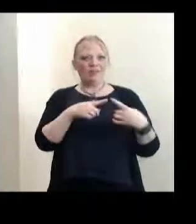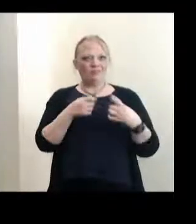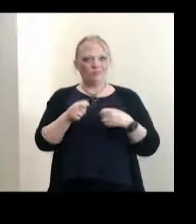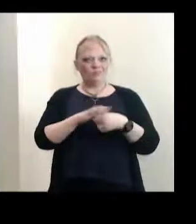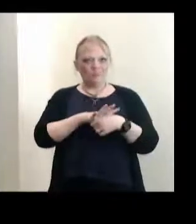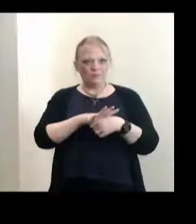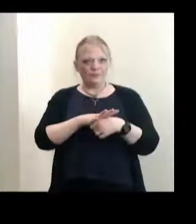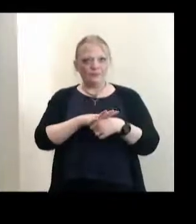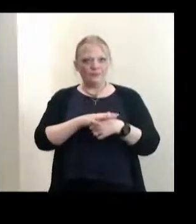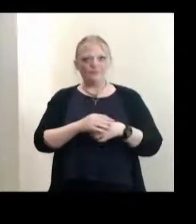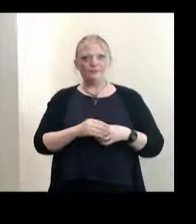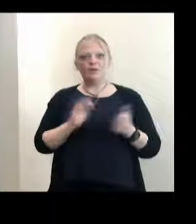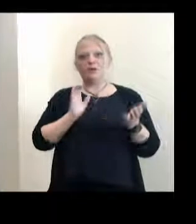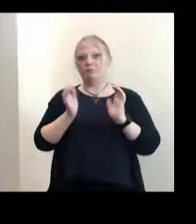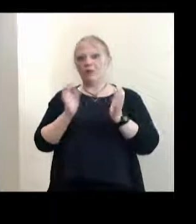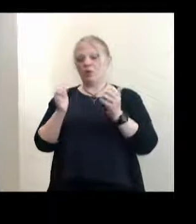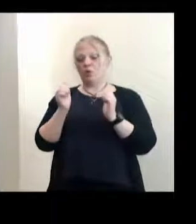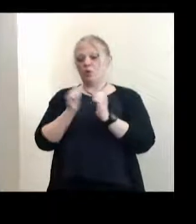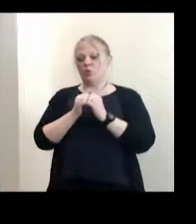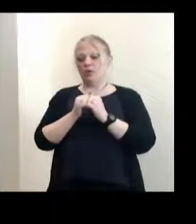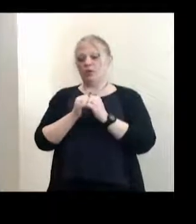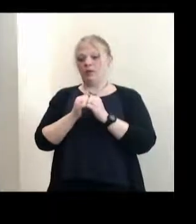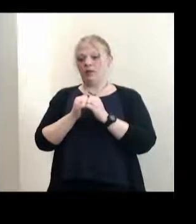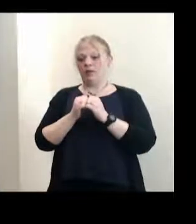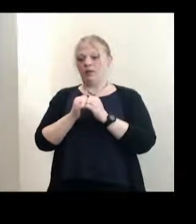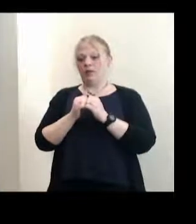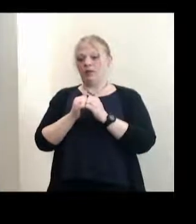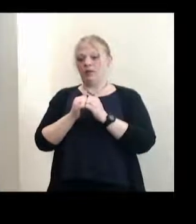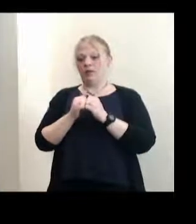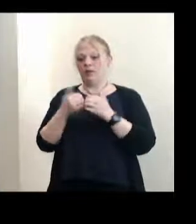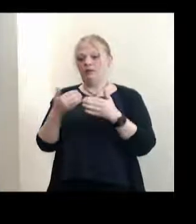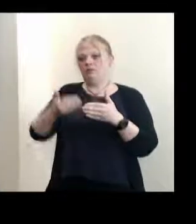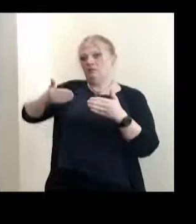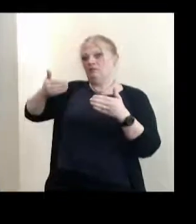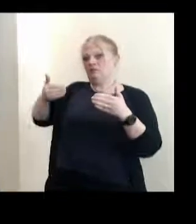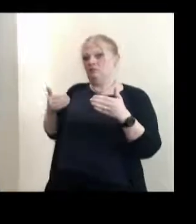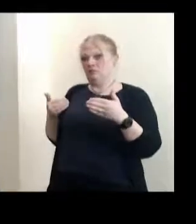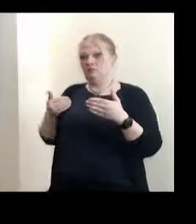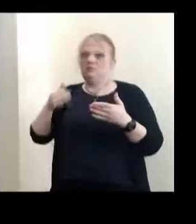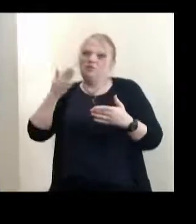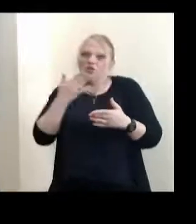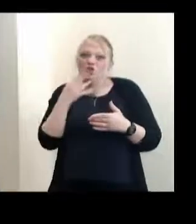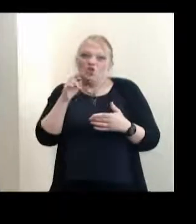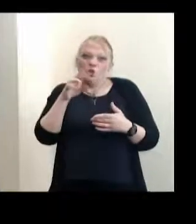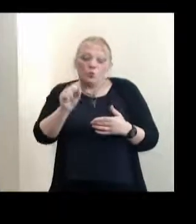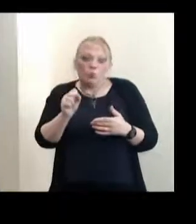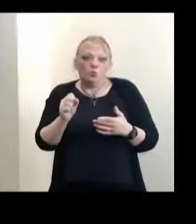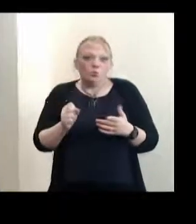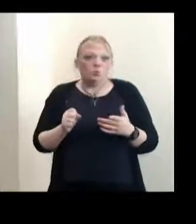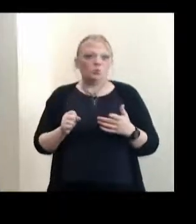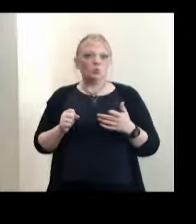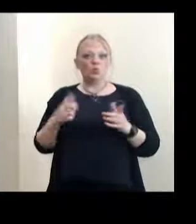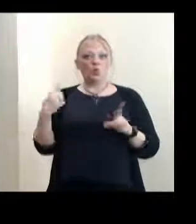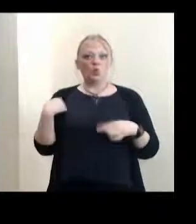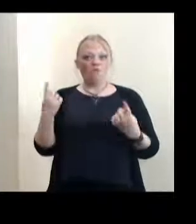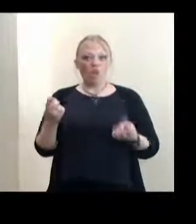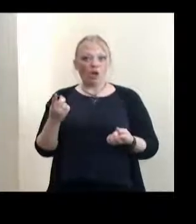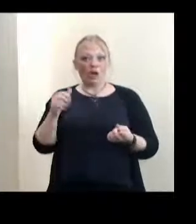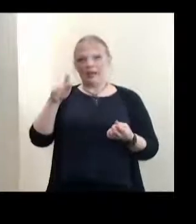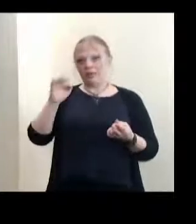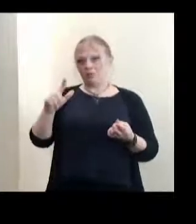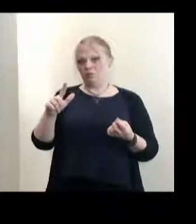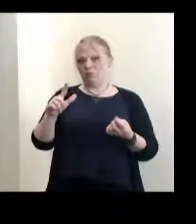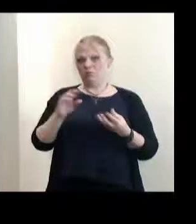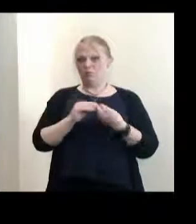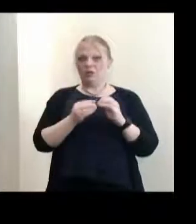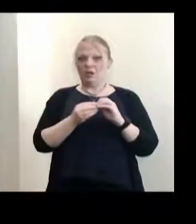COVID-19 compared to earlier in the year. So that's good news. And also, so far in April, the numbers continue